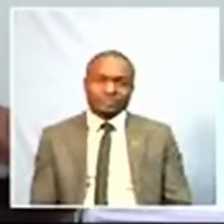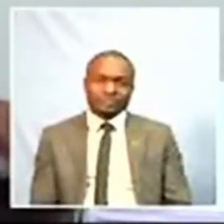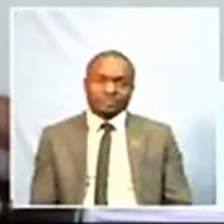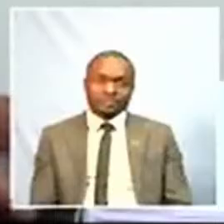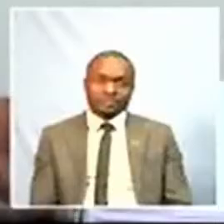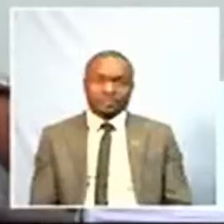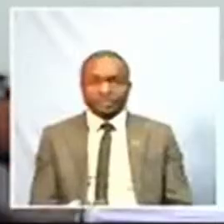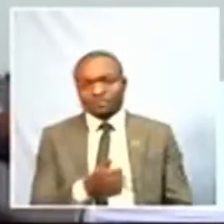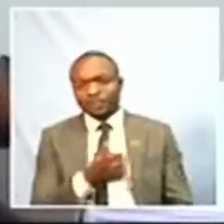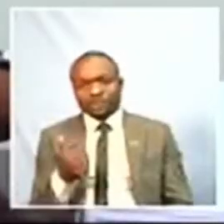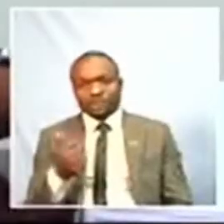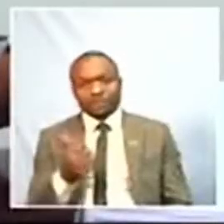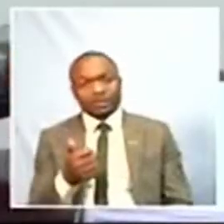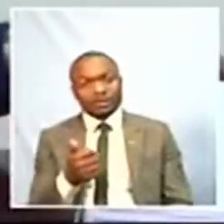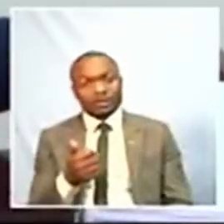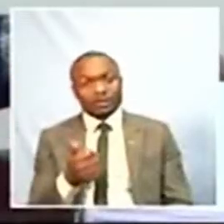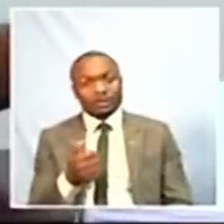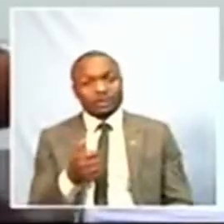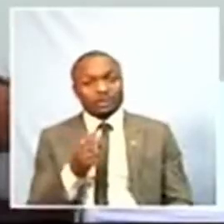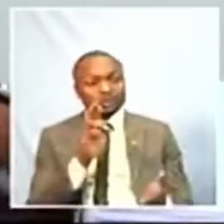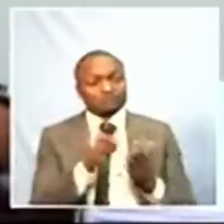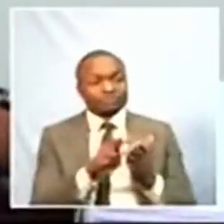Unless in another document.